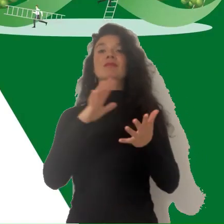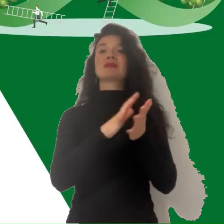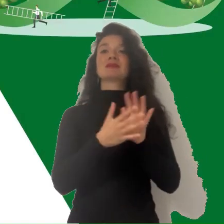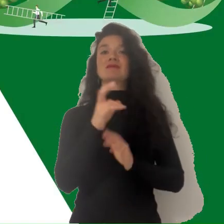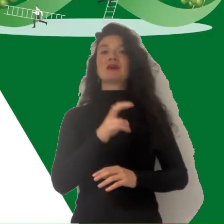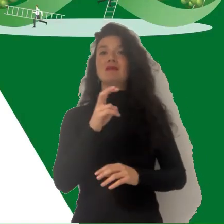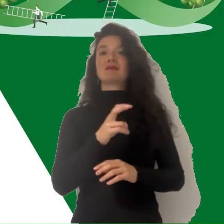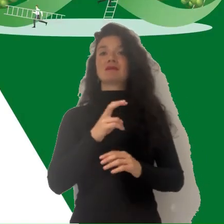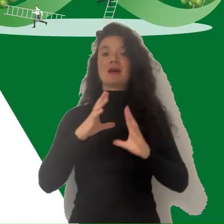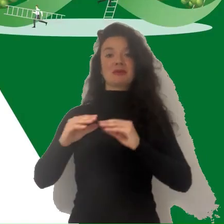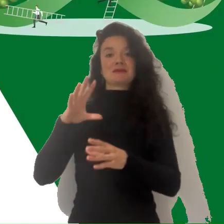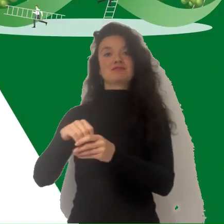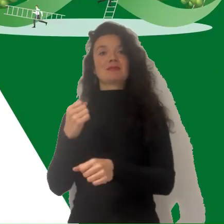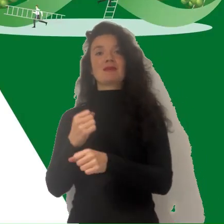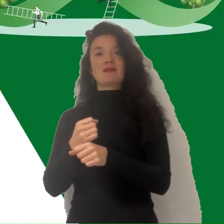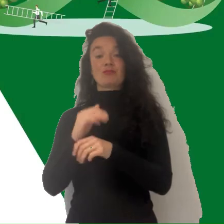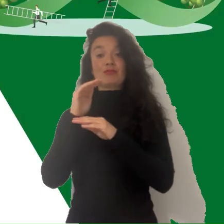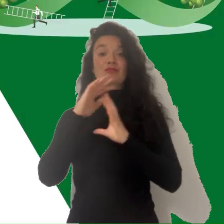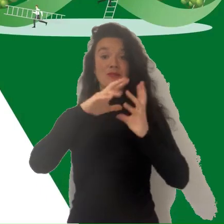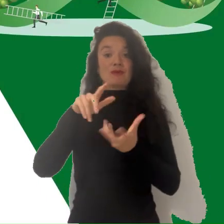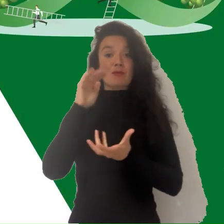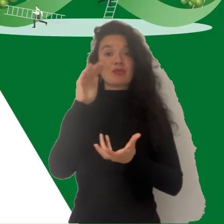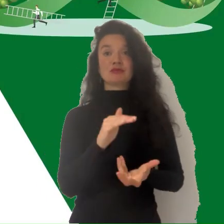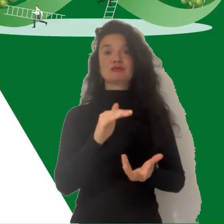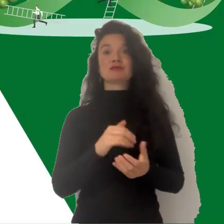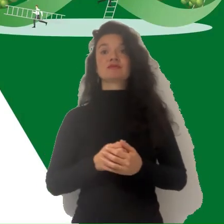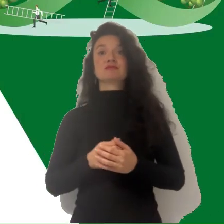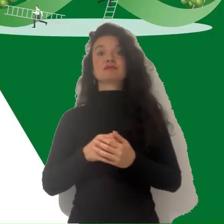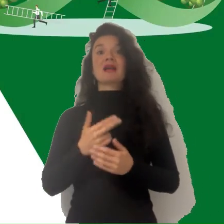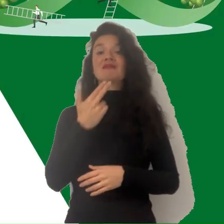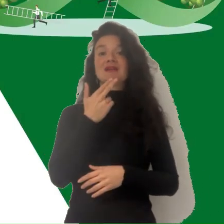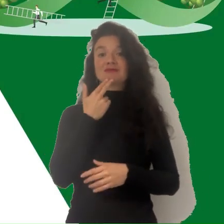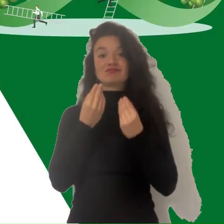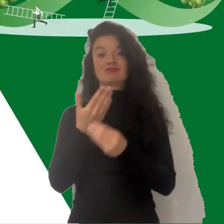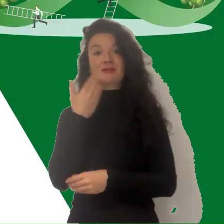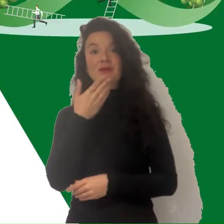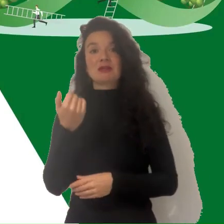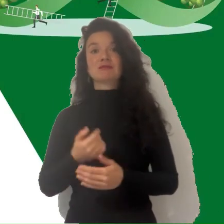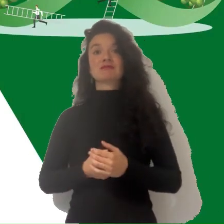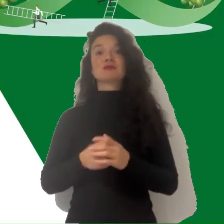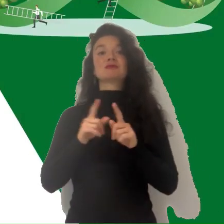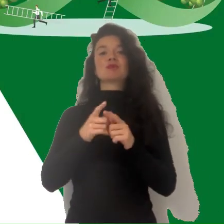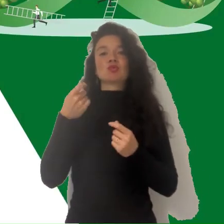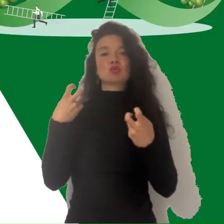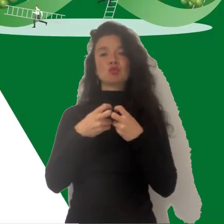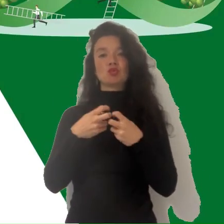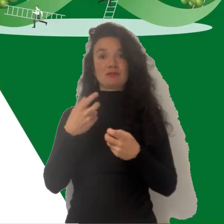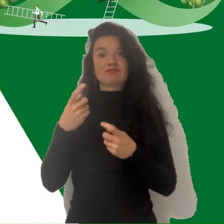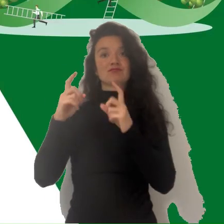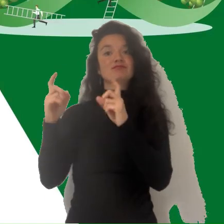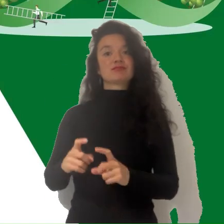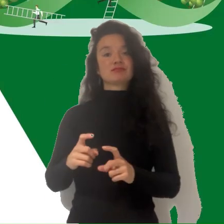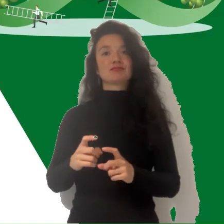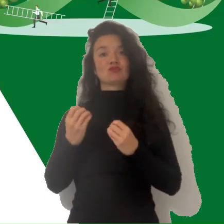scenarios. Sustainability is relevant in many vocational and professional contexts. Applying green practices that works